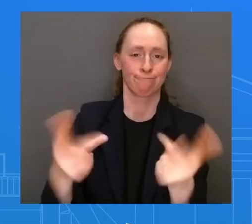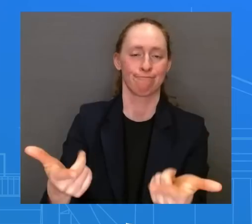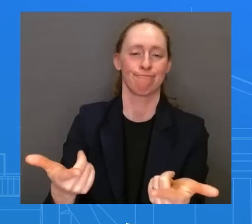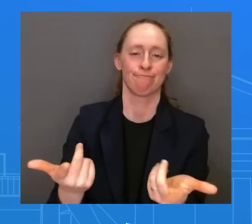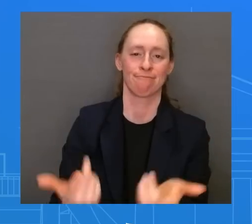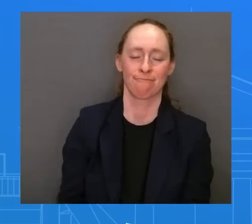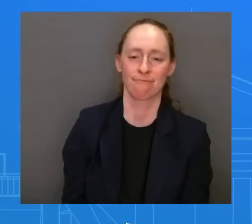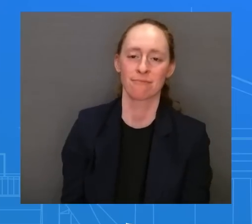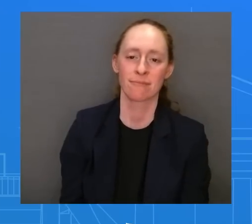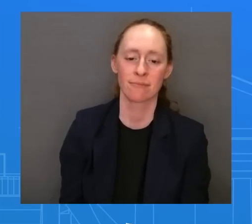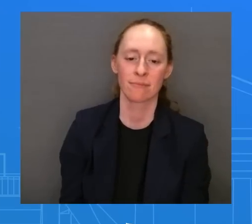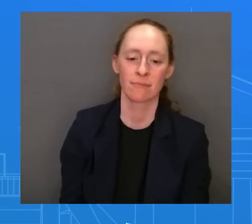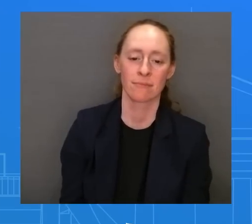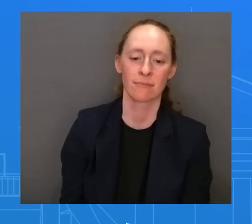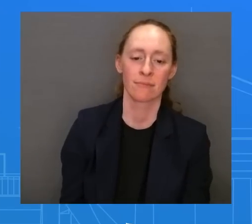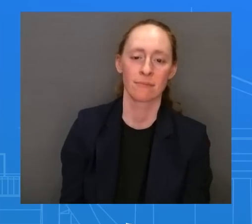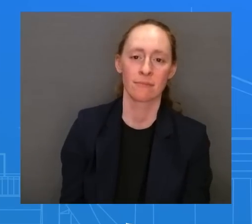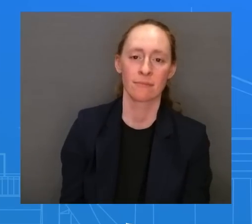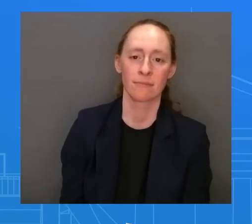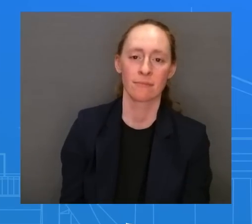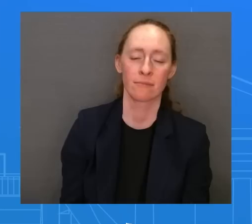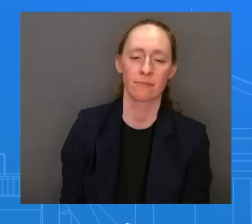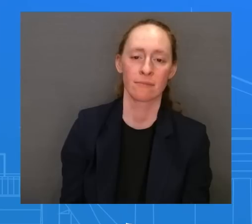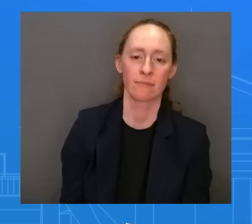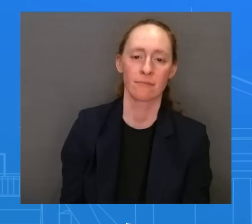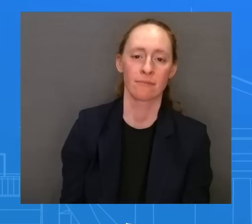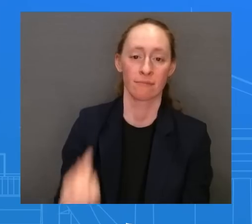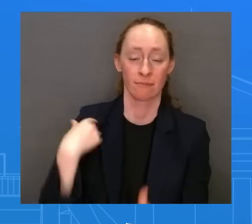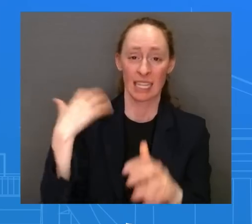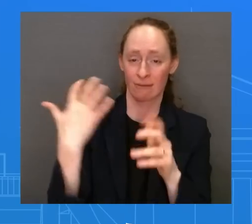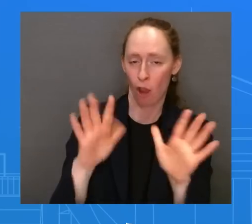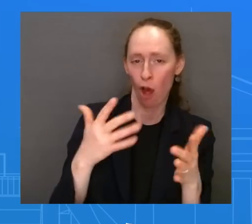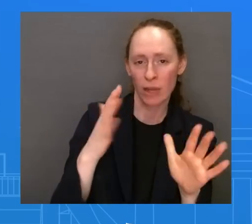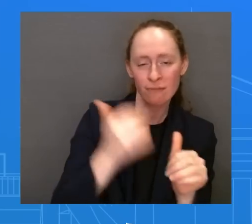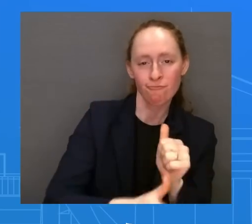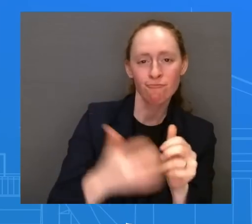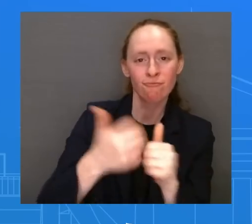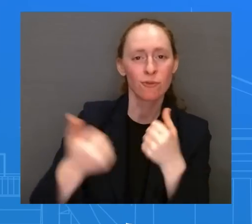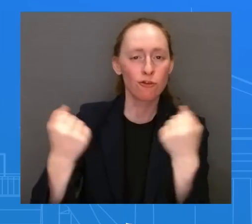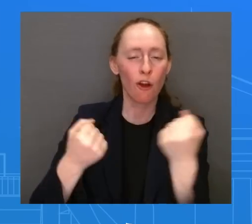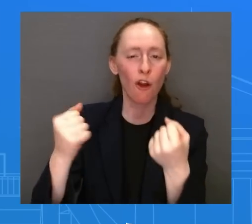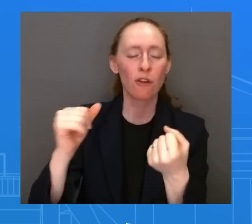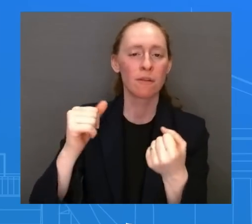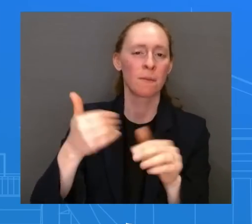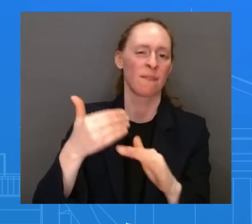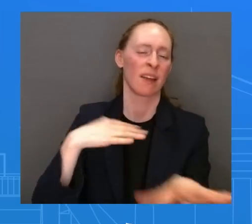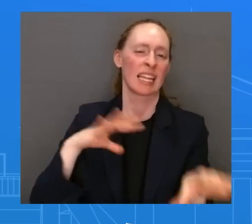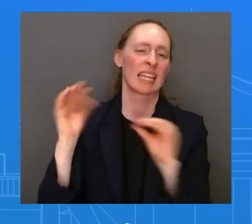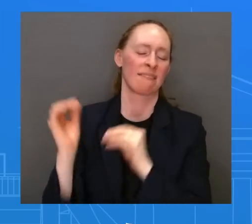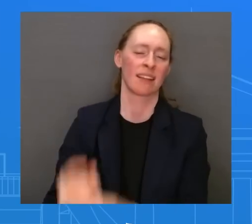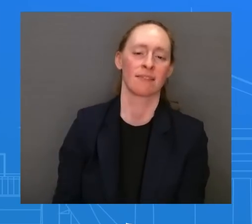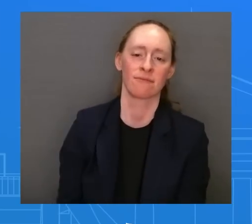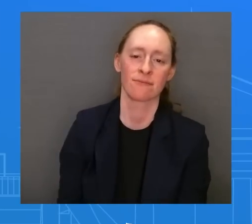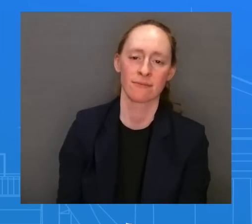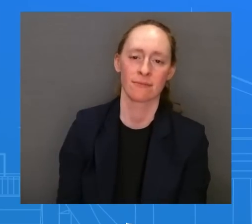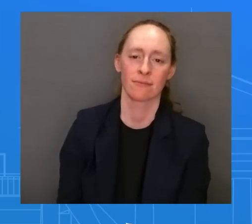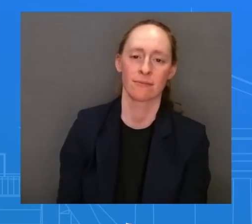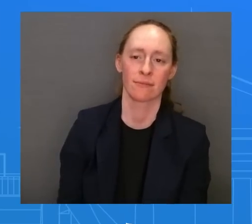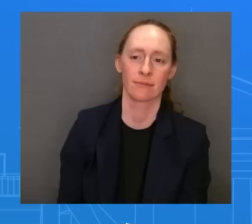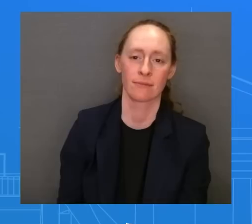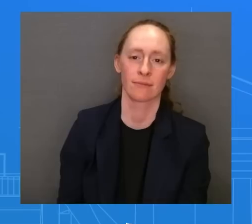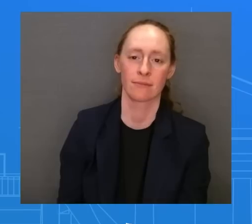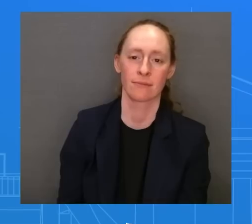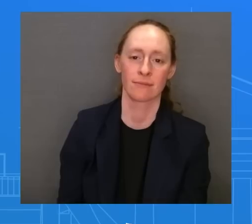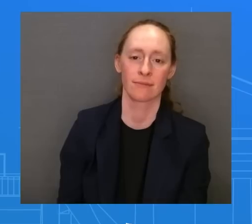they were all disabled at the airport everything else outside of that airport the stuff